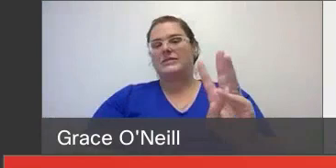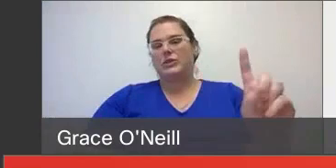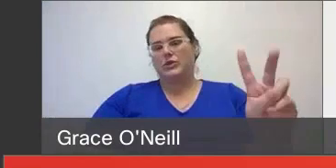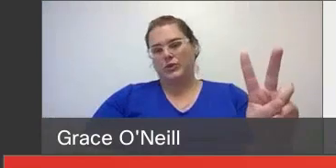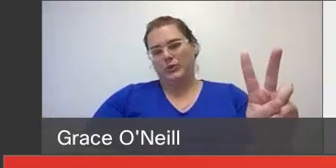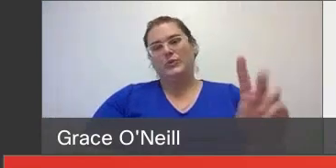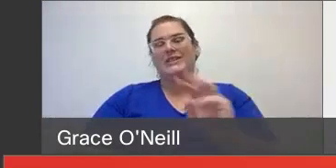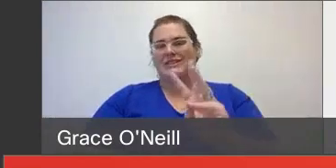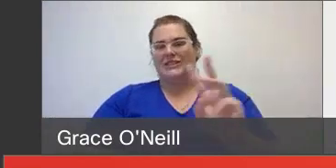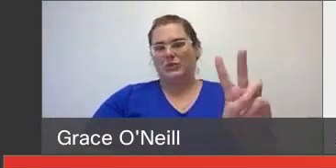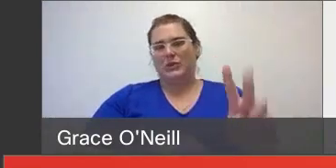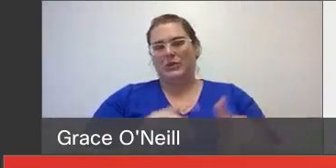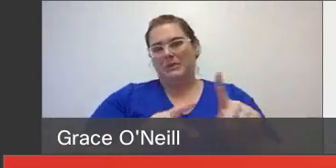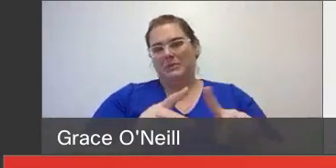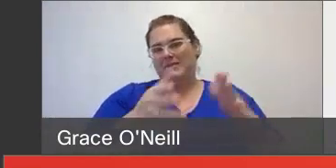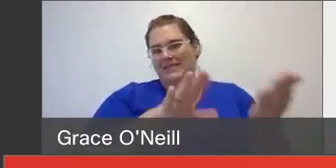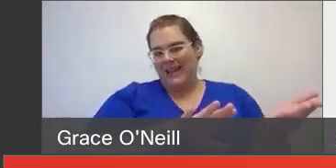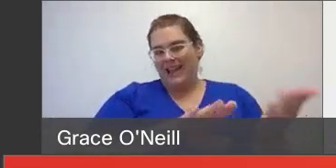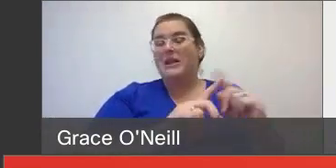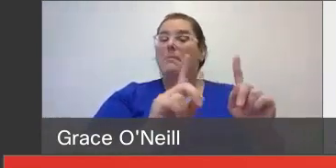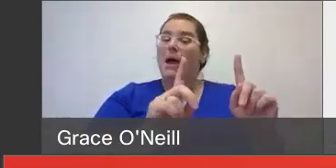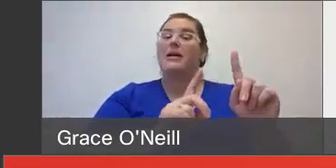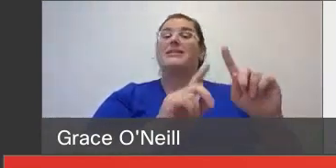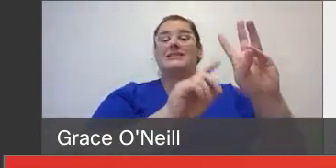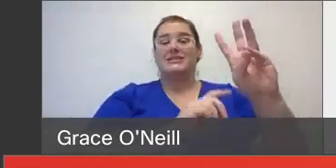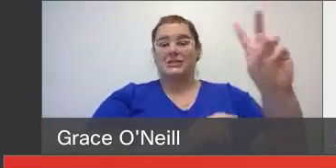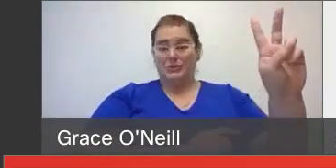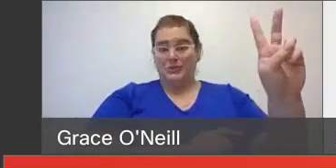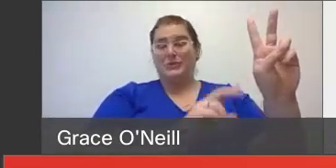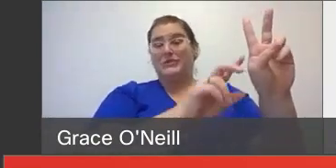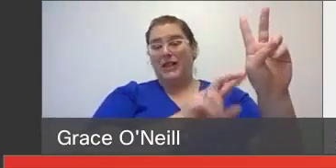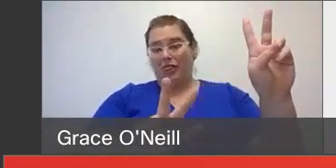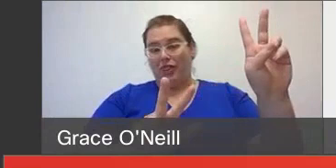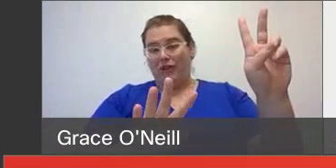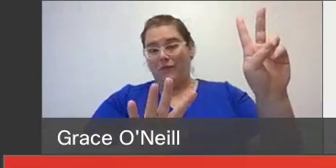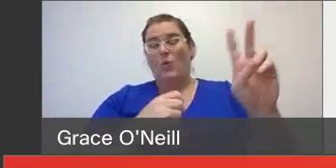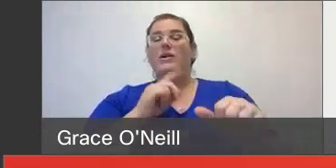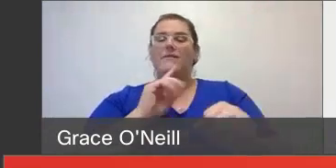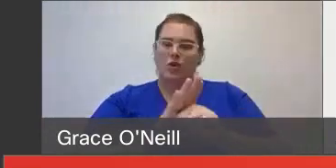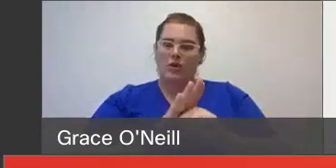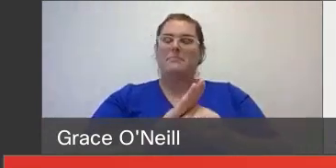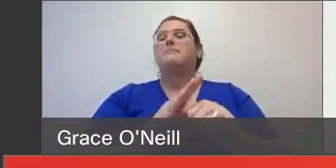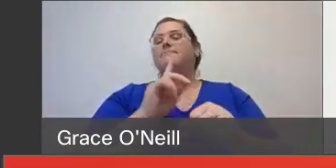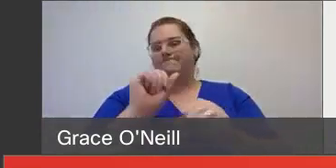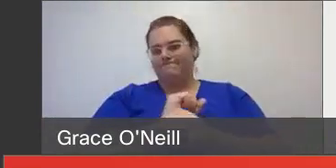COVID deaths, representing about 8.3% of people with